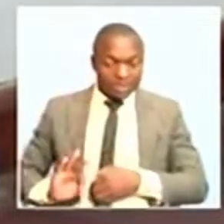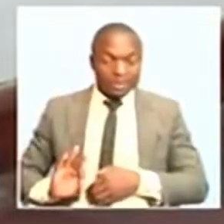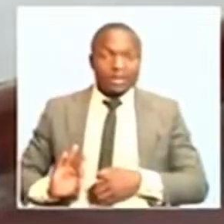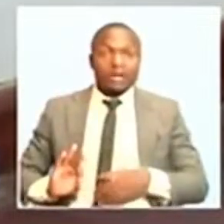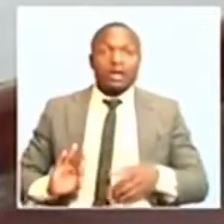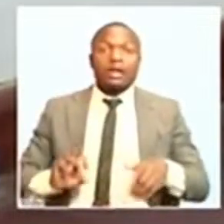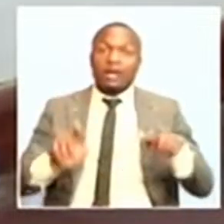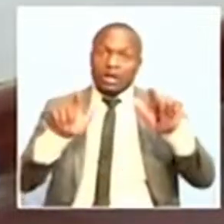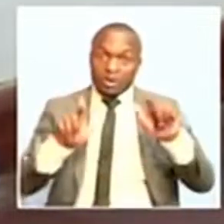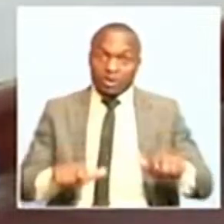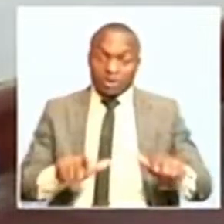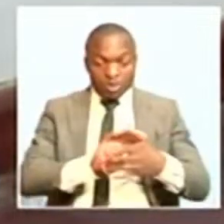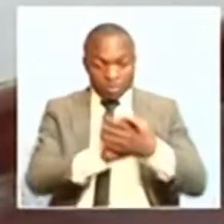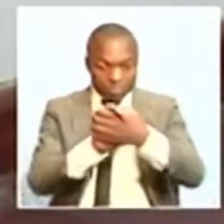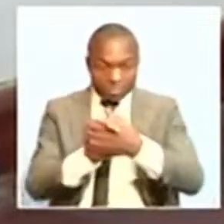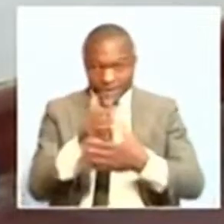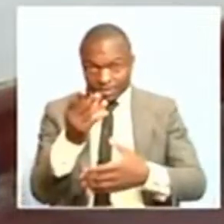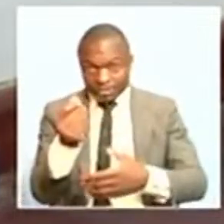corporate income tax rates,